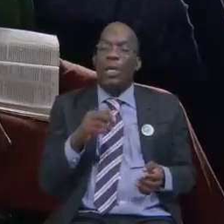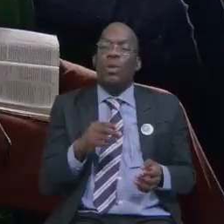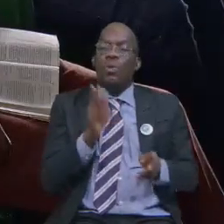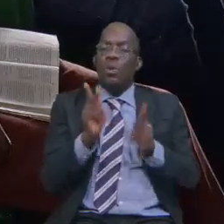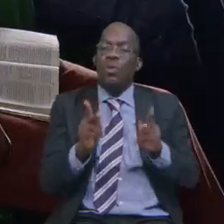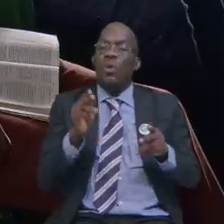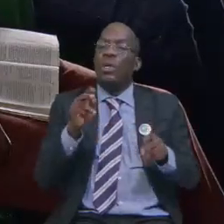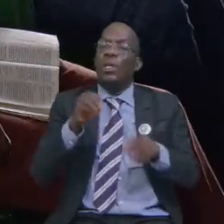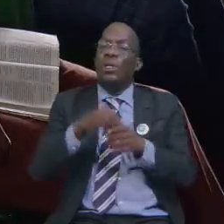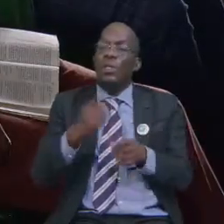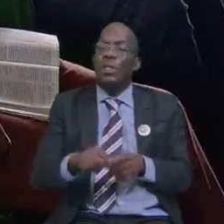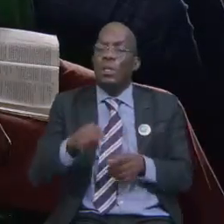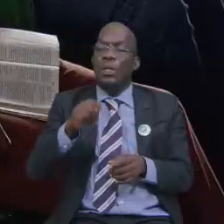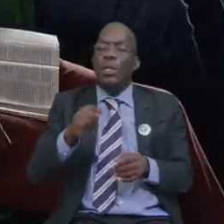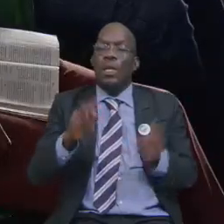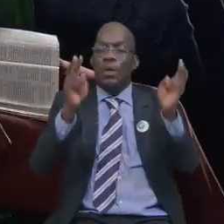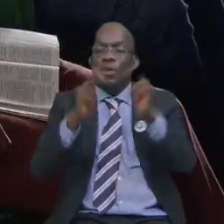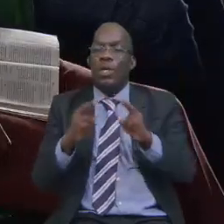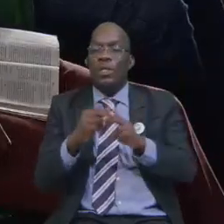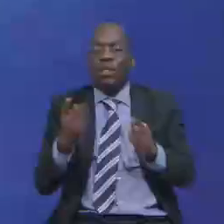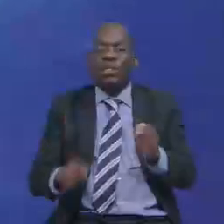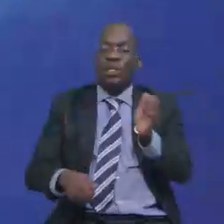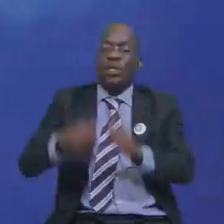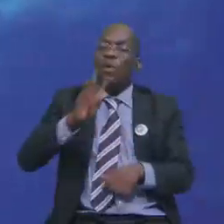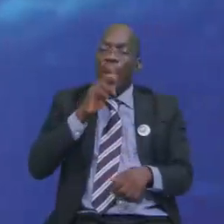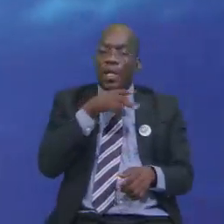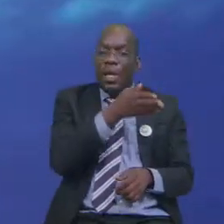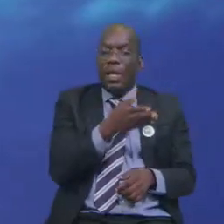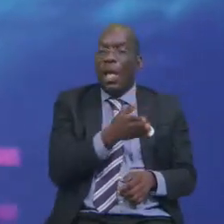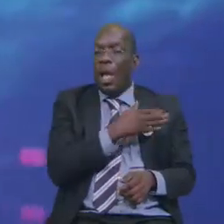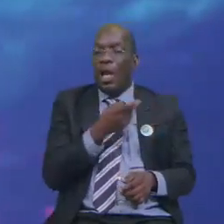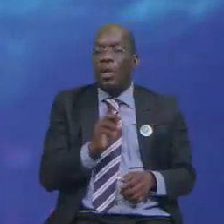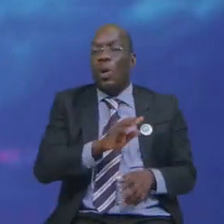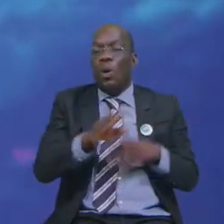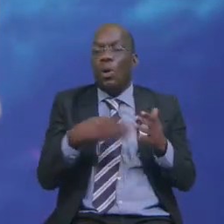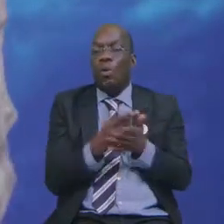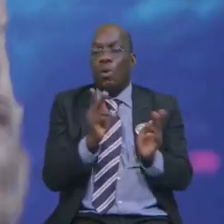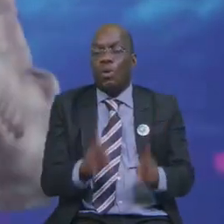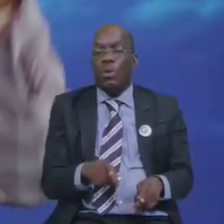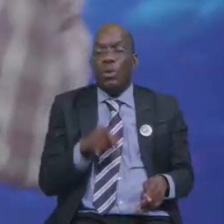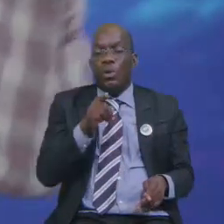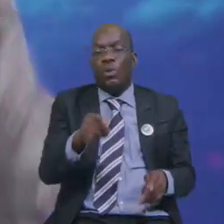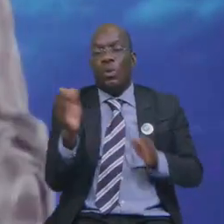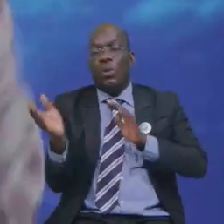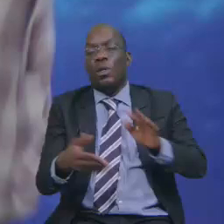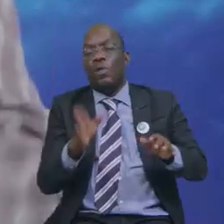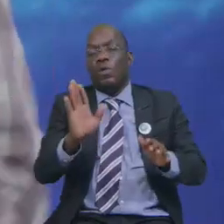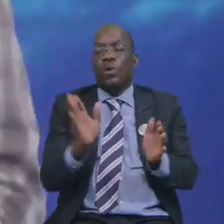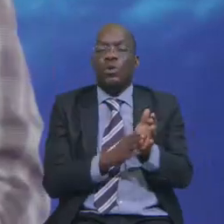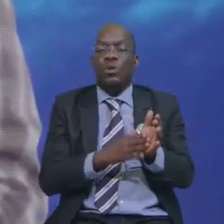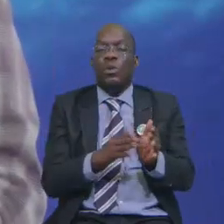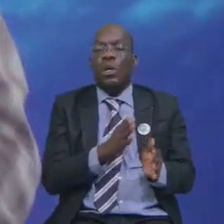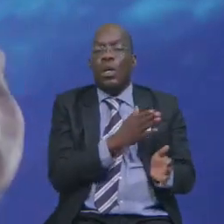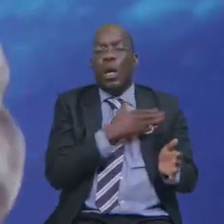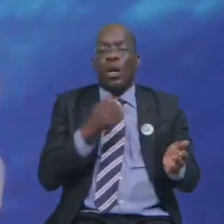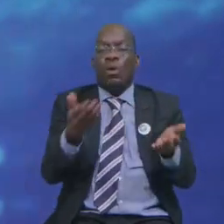to deal with it, the chiefs are there, the elders are there, and you know, but you leave your studies and you want to find out what's